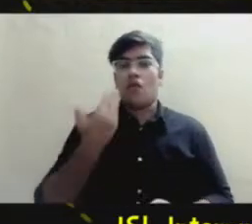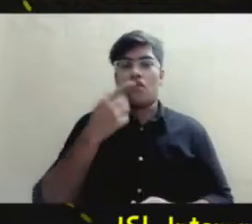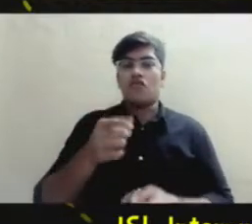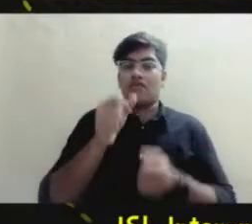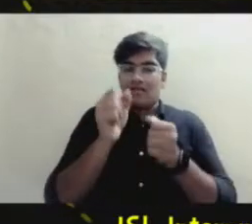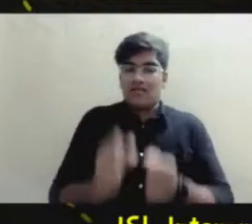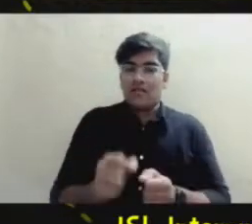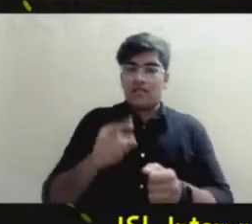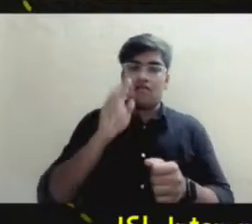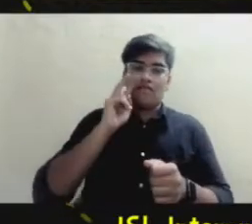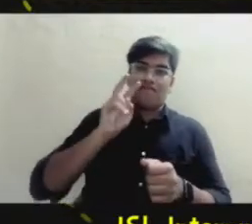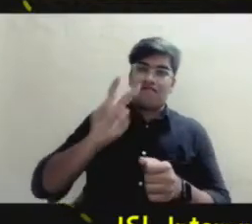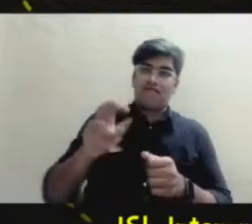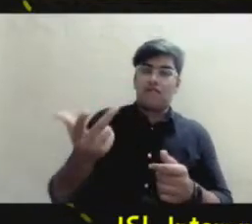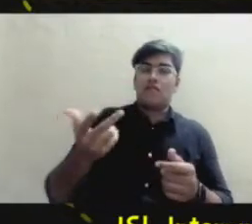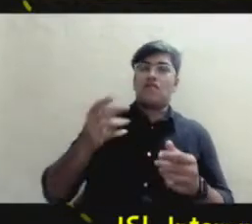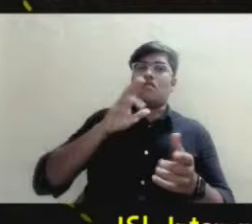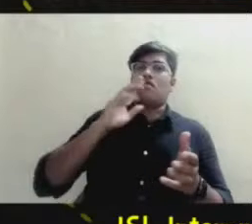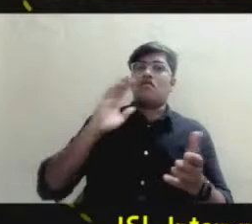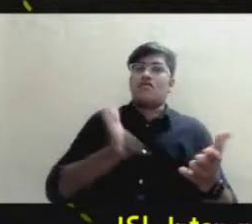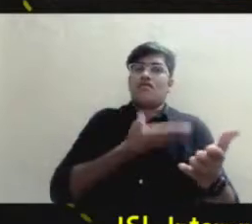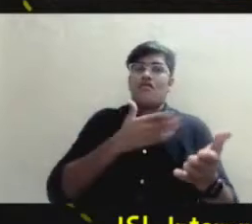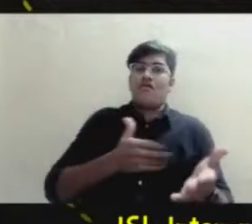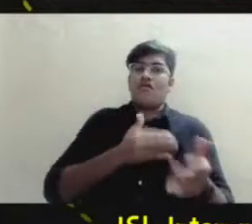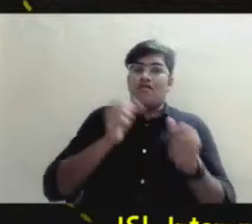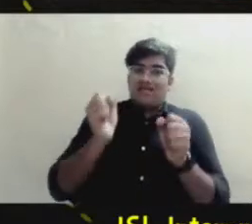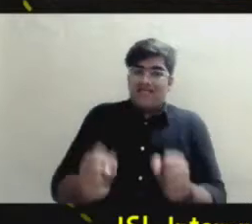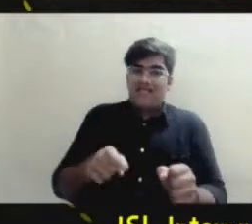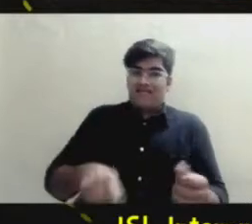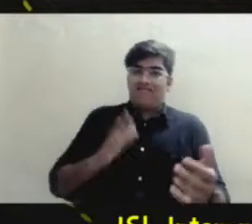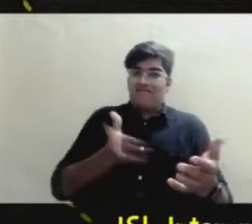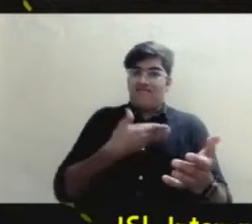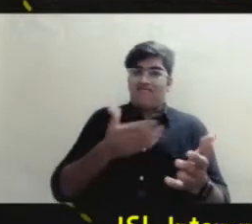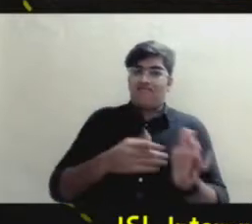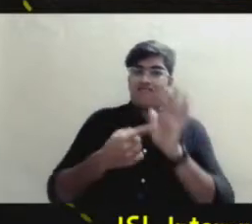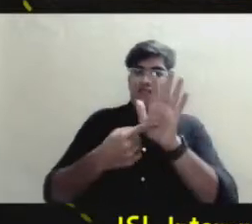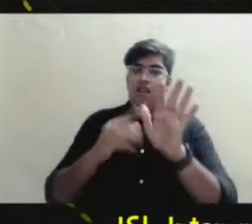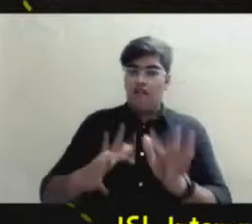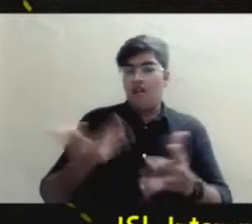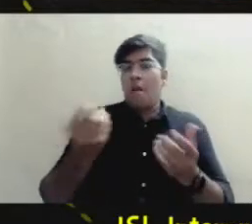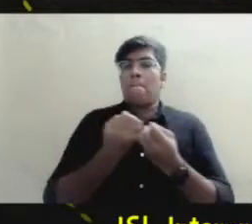and you're not dancing, you perhaps may not even look